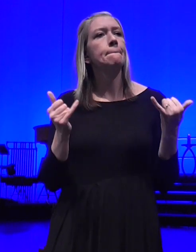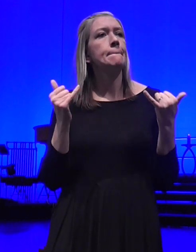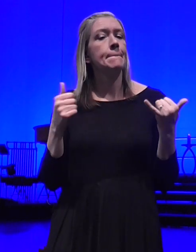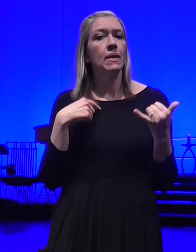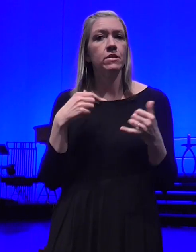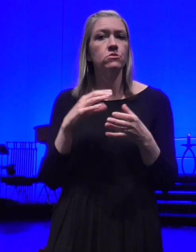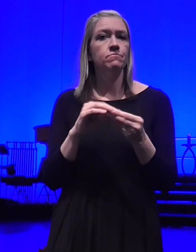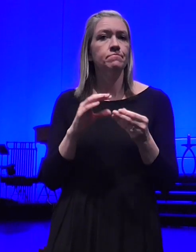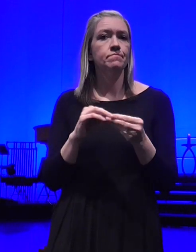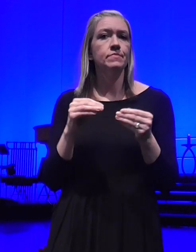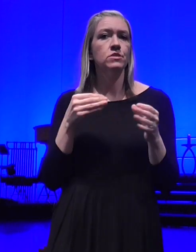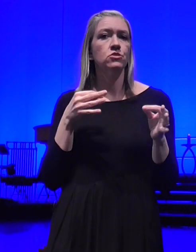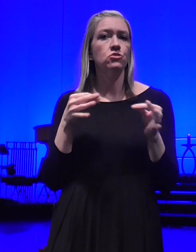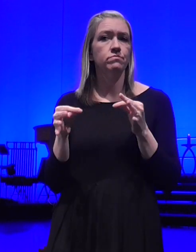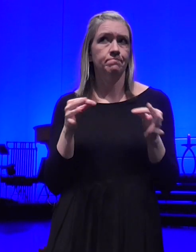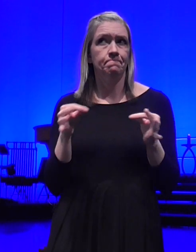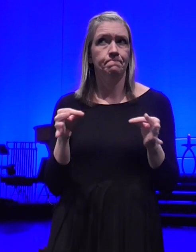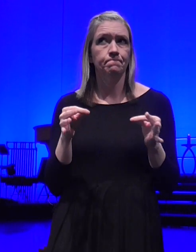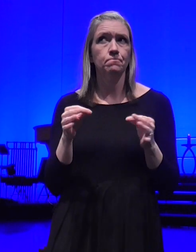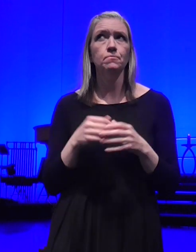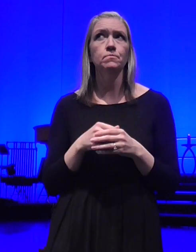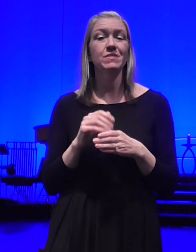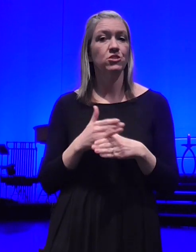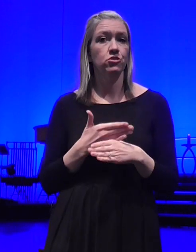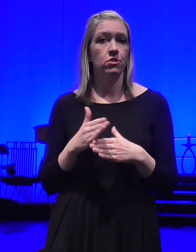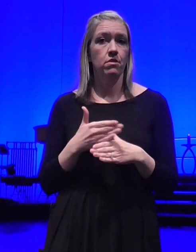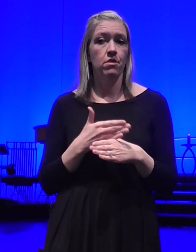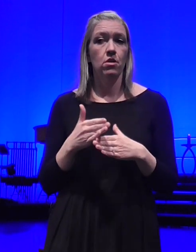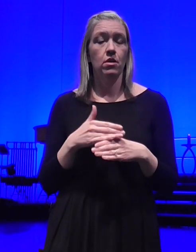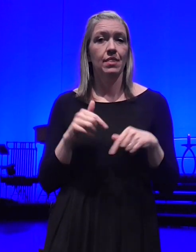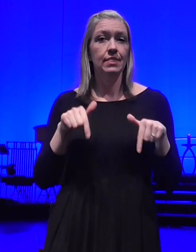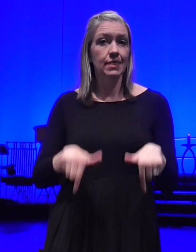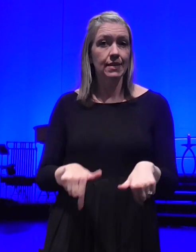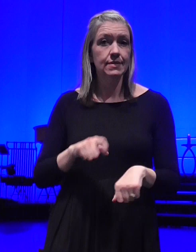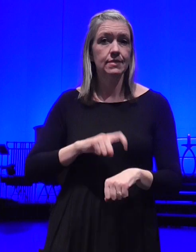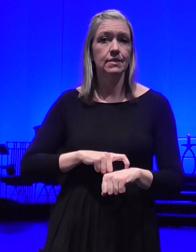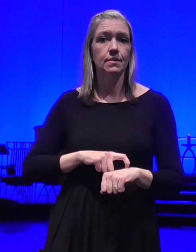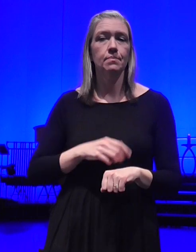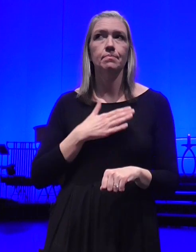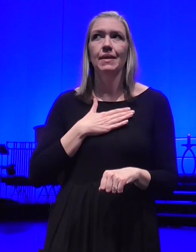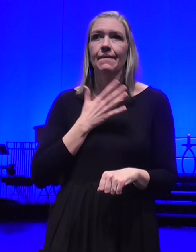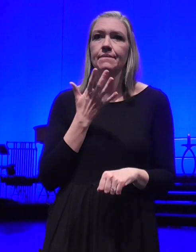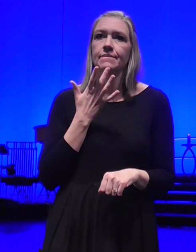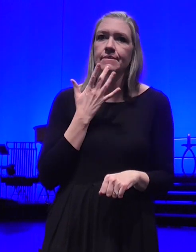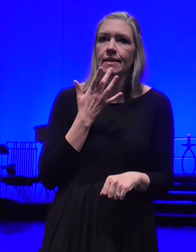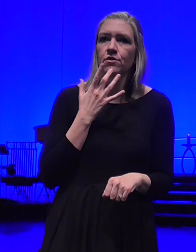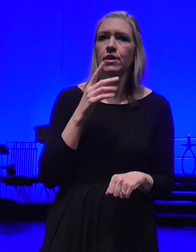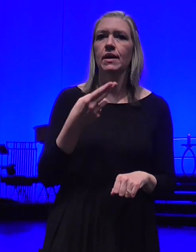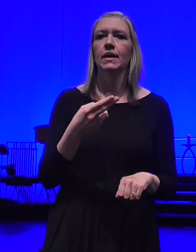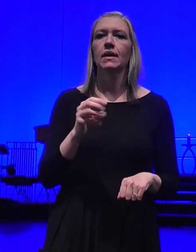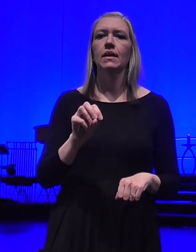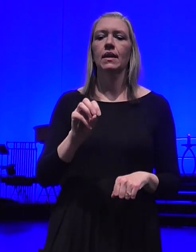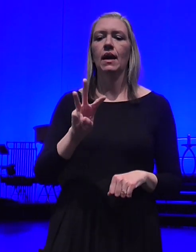with you, at this time, my very favorite Howard Thurman